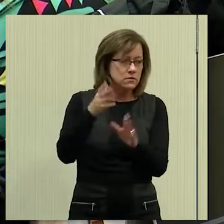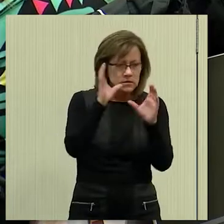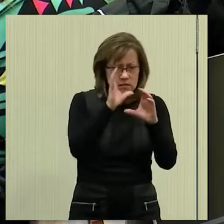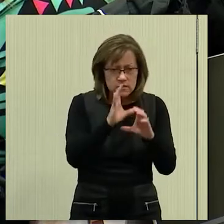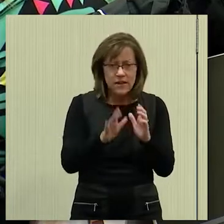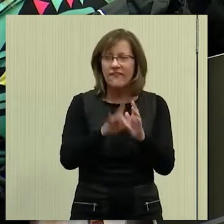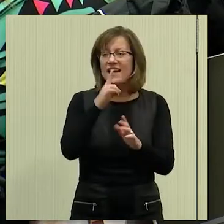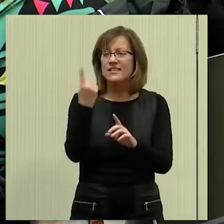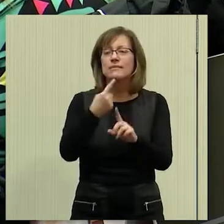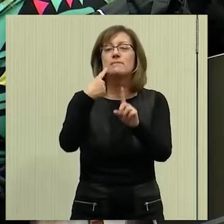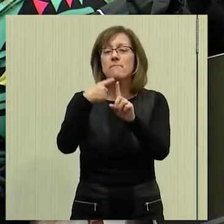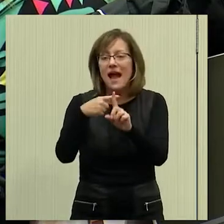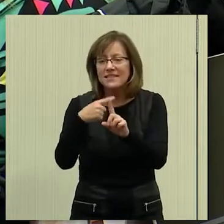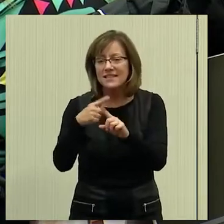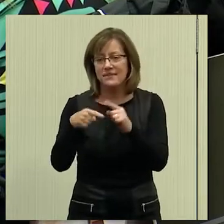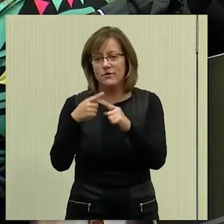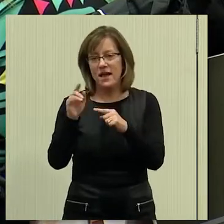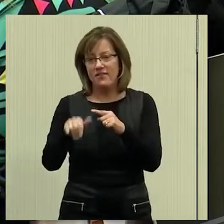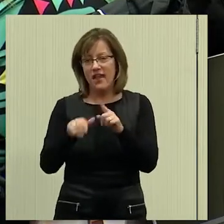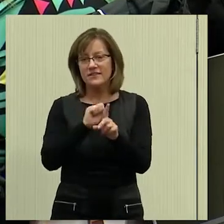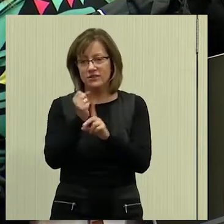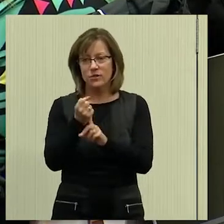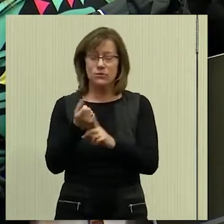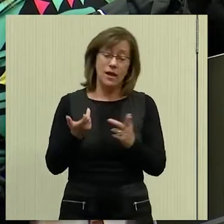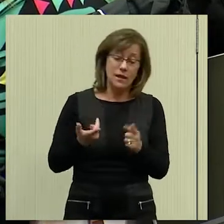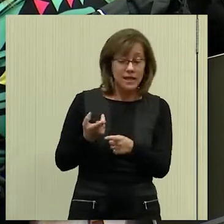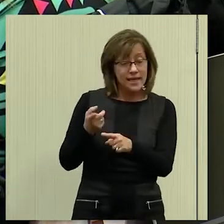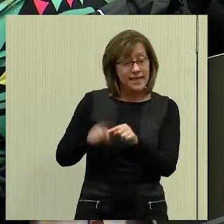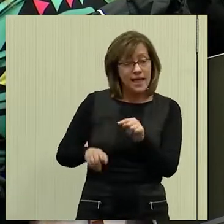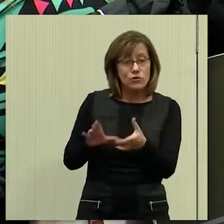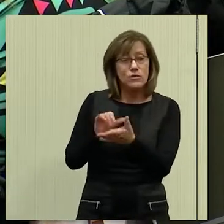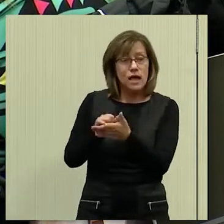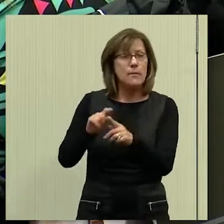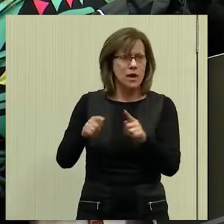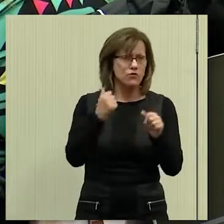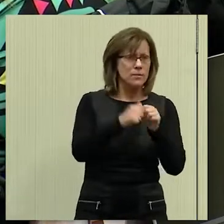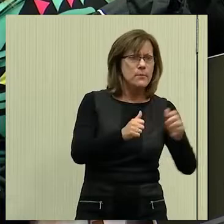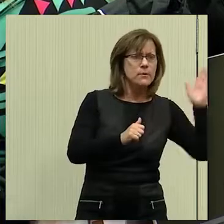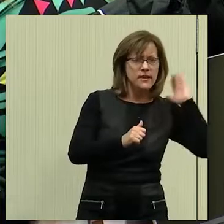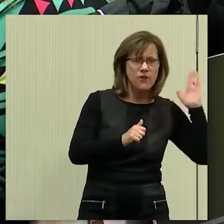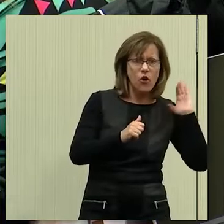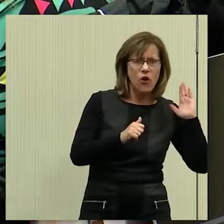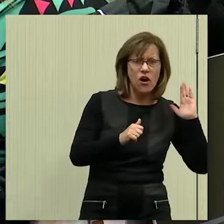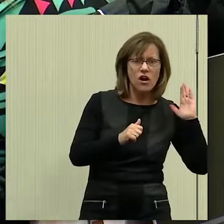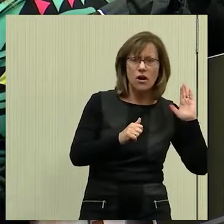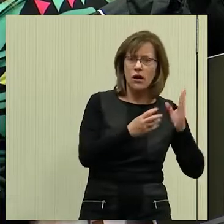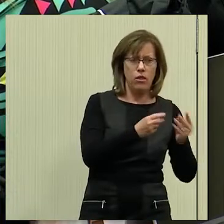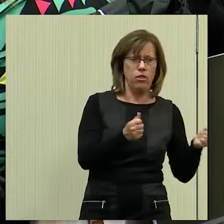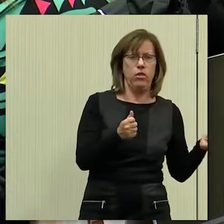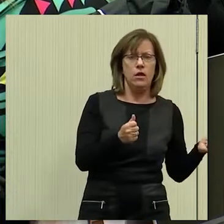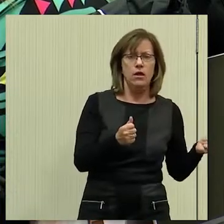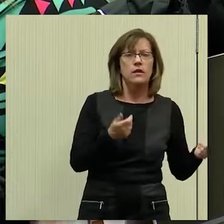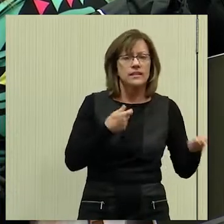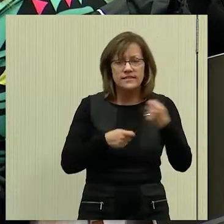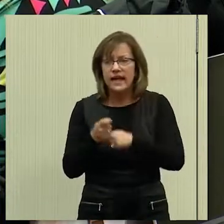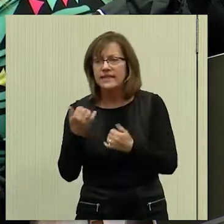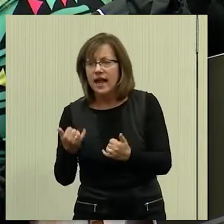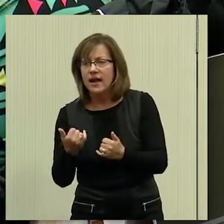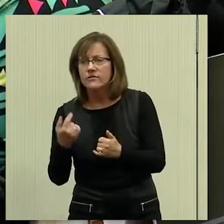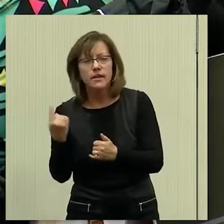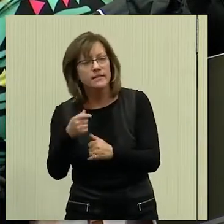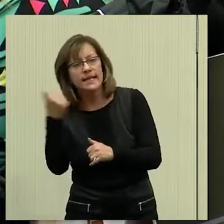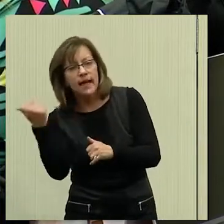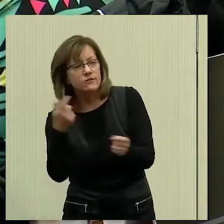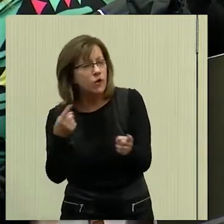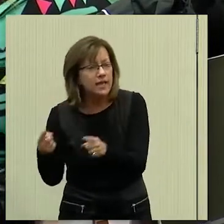about the situation. You know, well, he can't do this, but remember before when he was doing this and now this is happening instead, and trying to look for